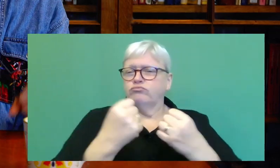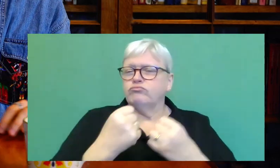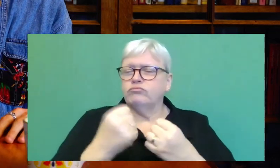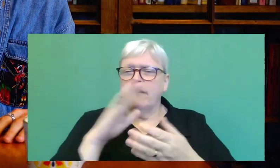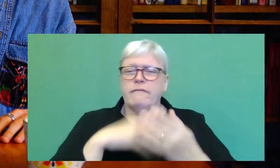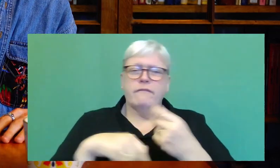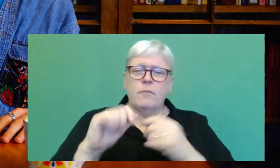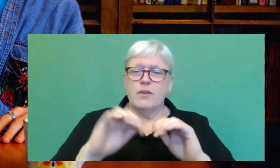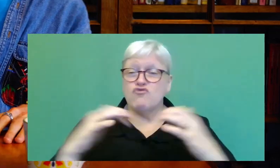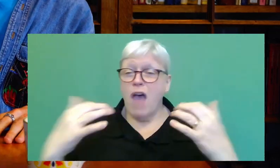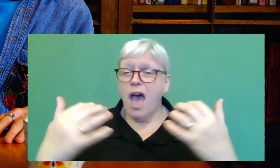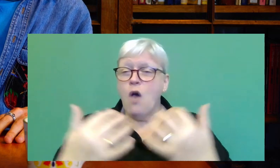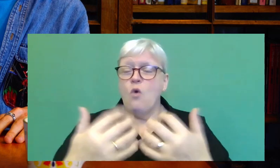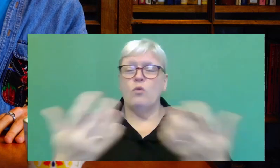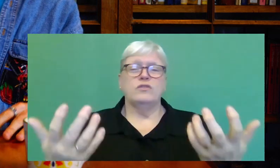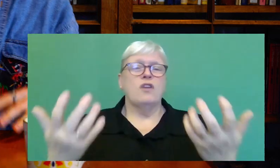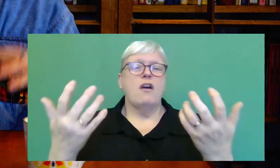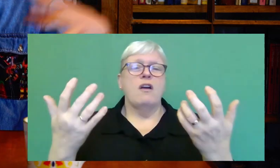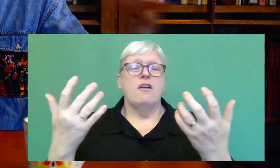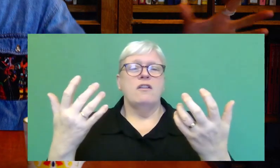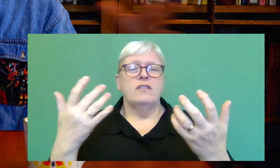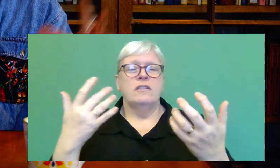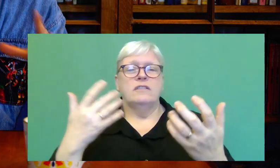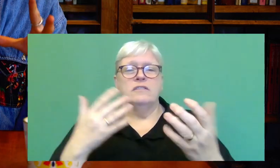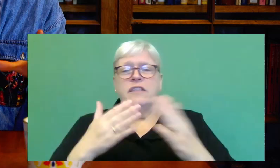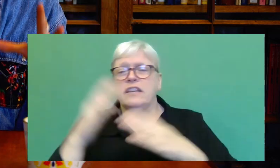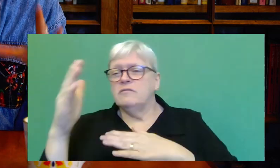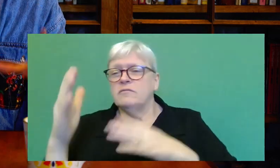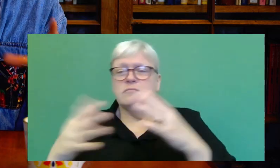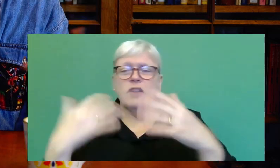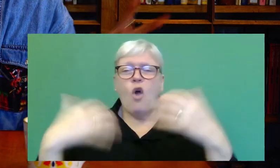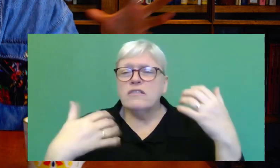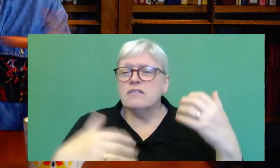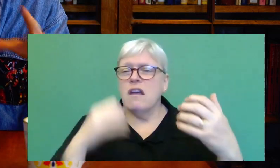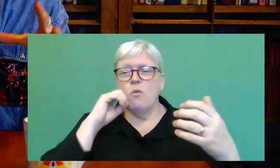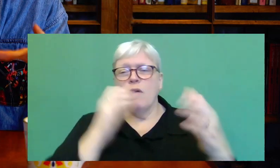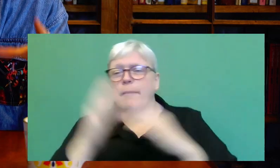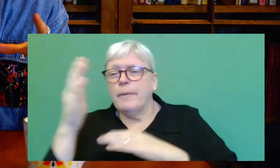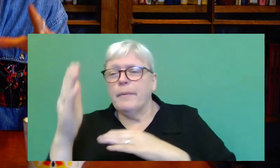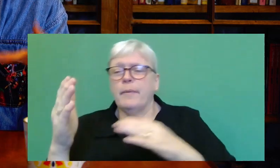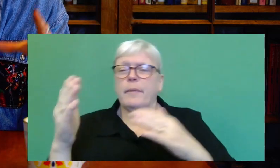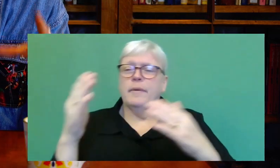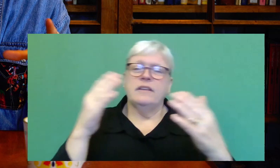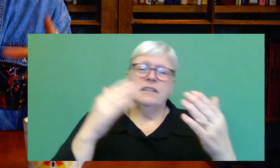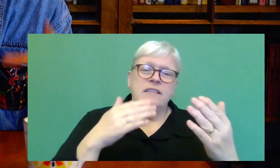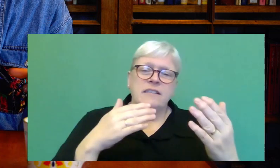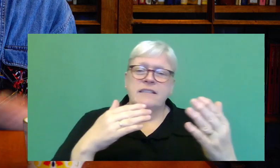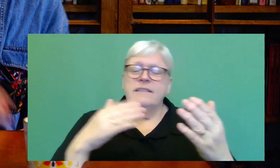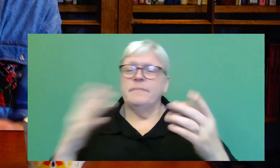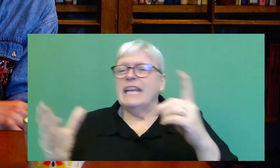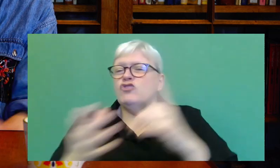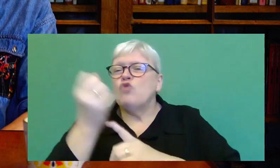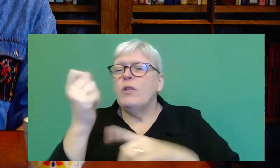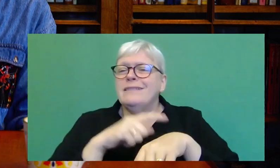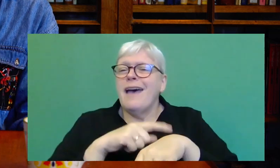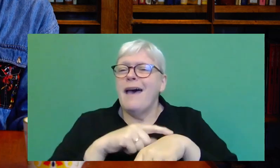the vociferousness of the concert that's about to come up. So they're little stolen spaces. They can be little liminal spaces or little